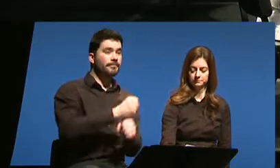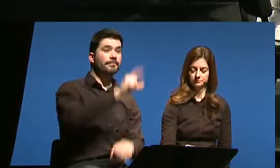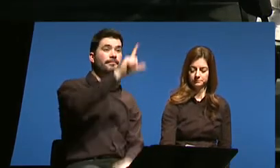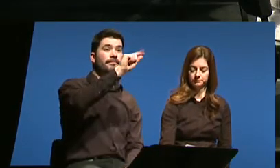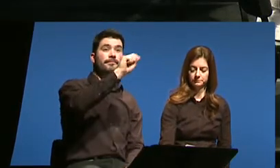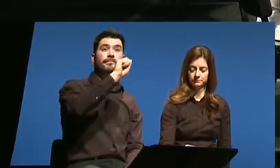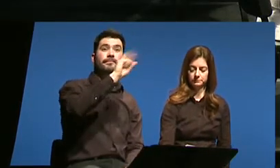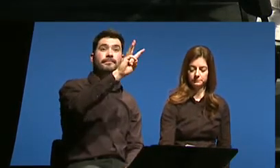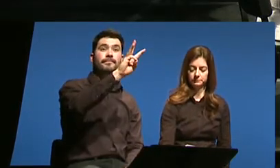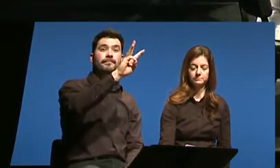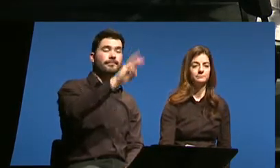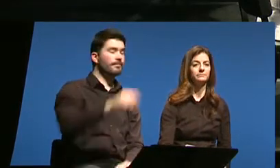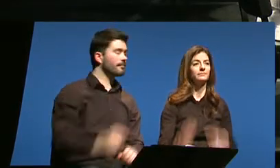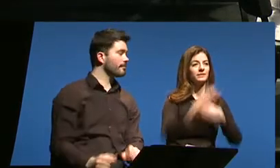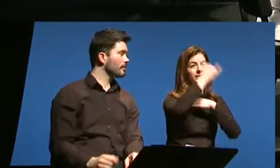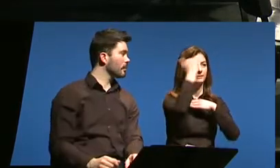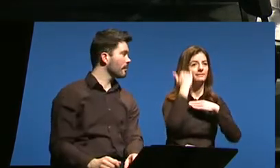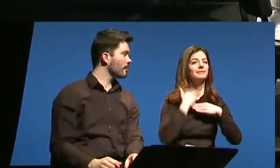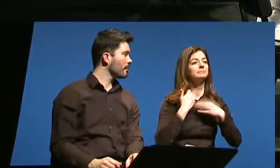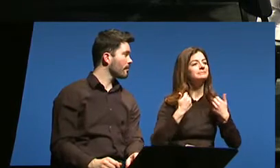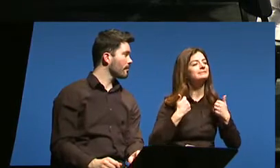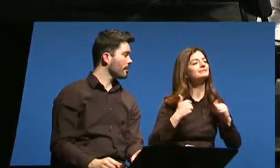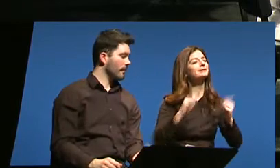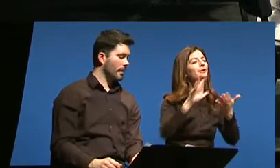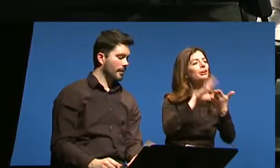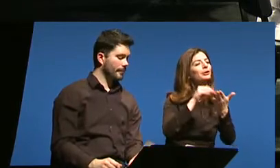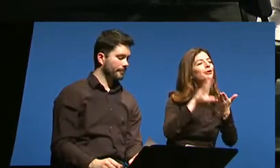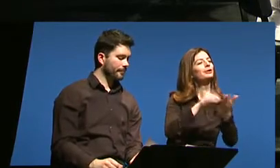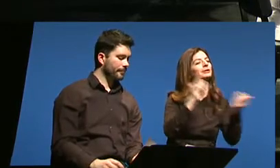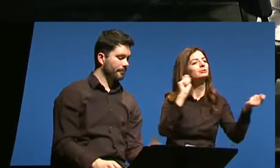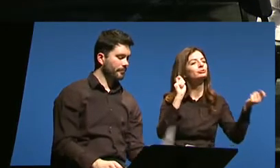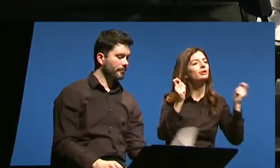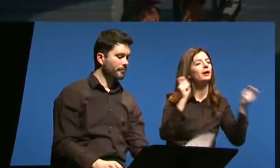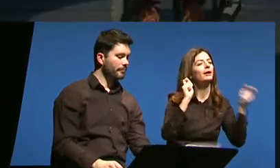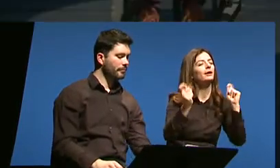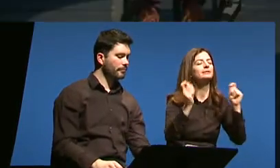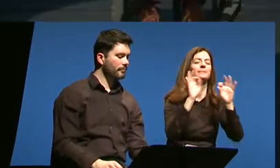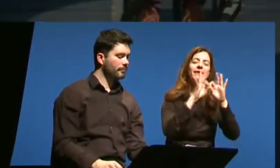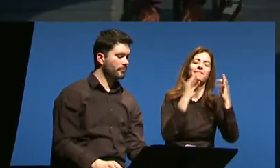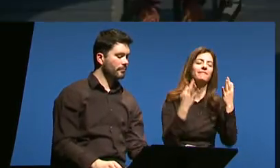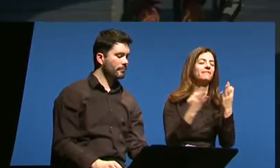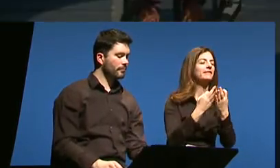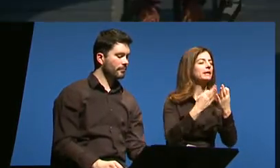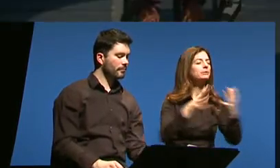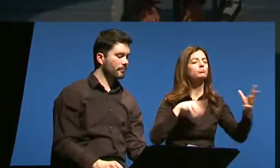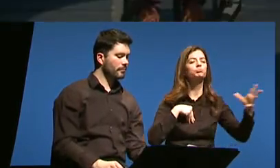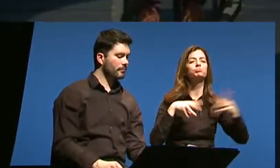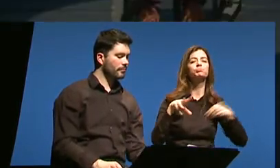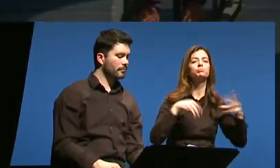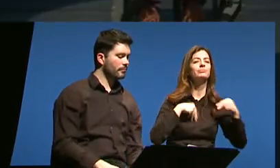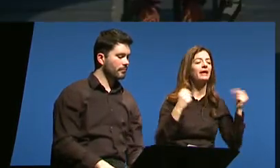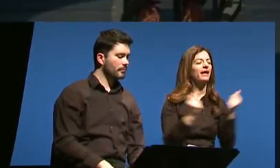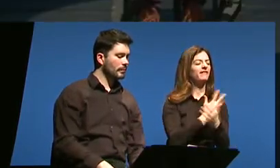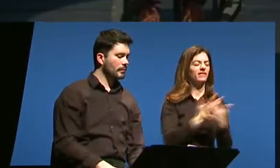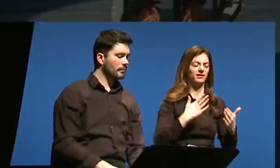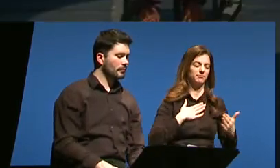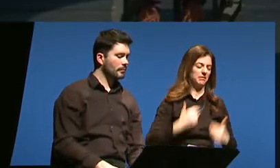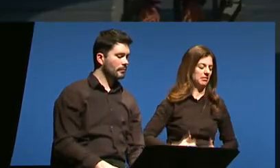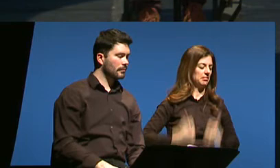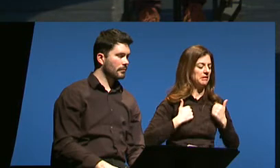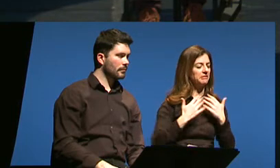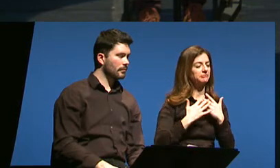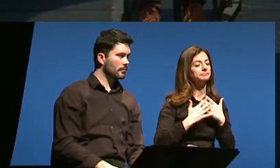2016. I'm still learning and changing. My family is really accepting of everything in my life, and they support my